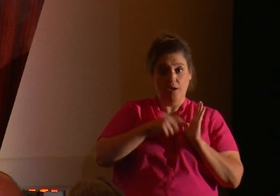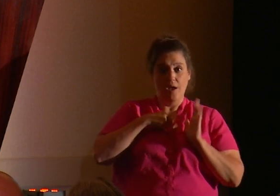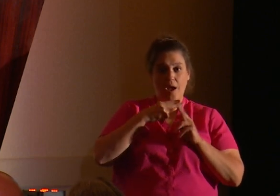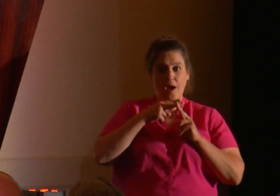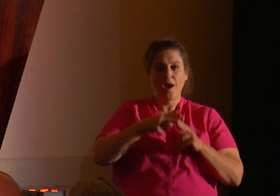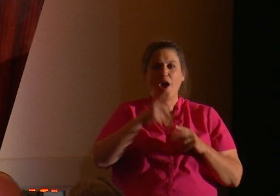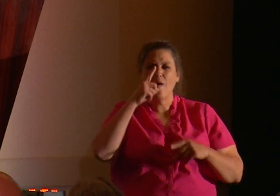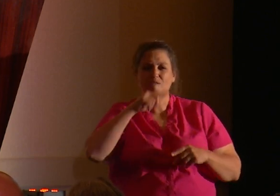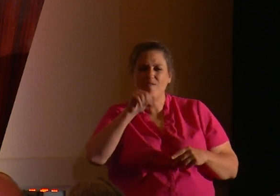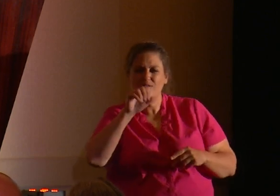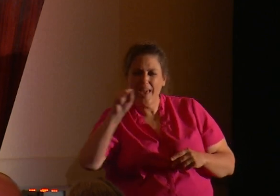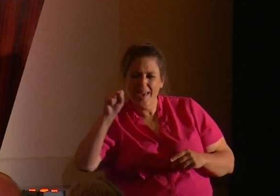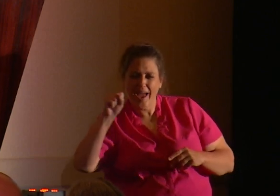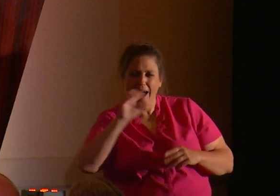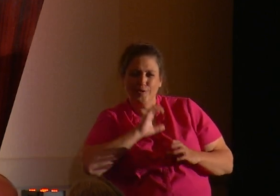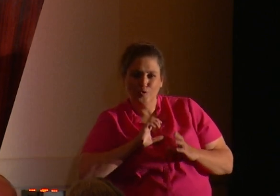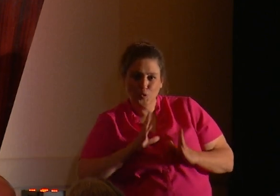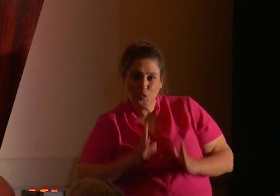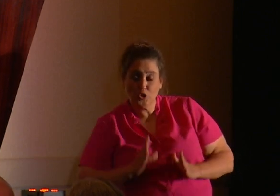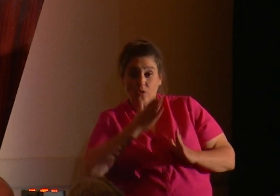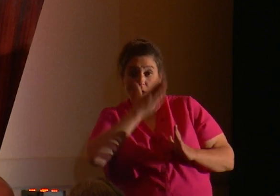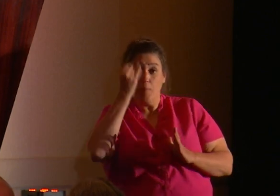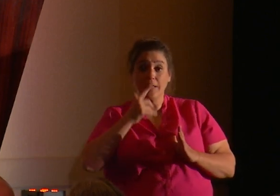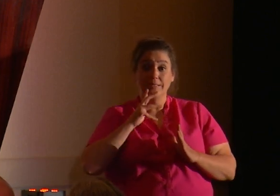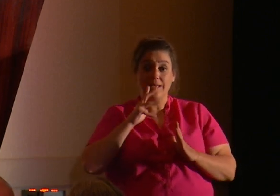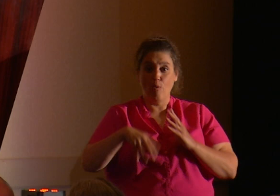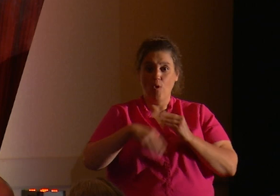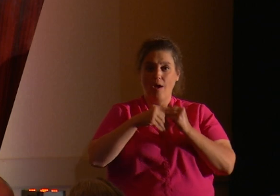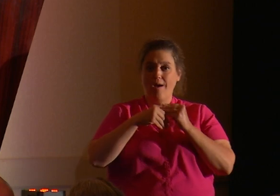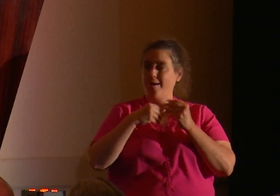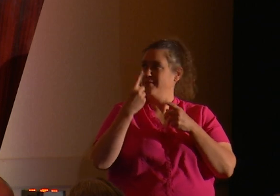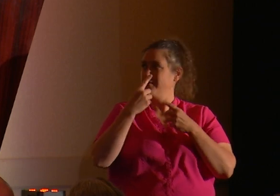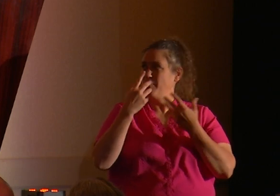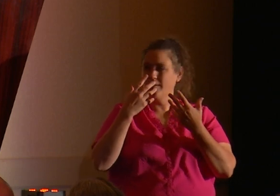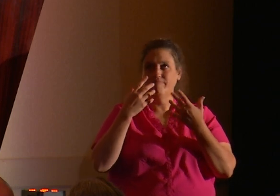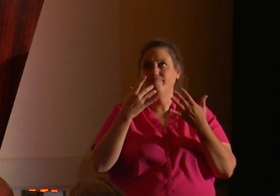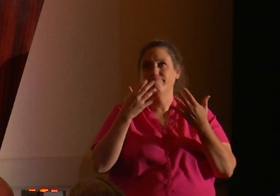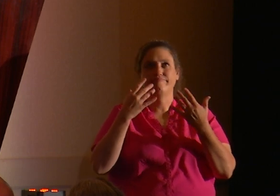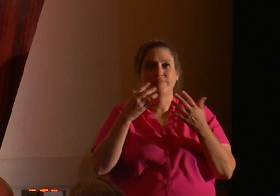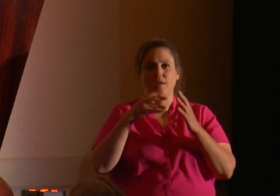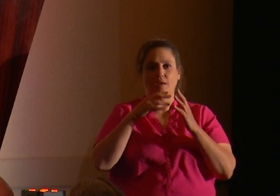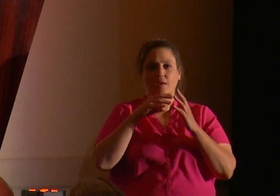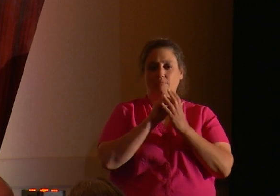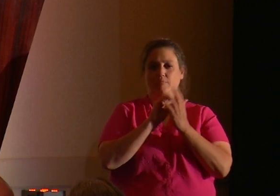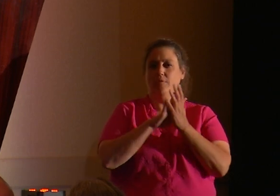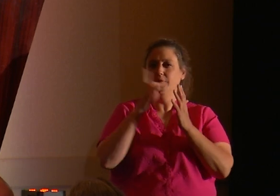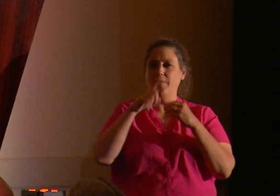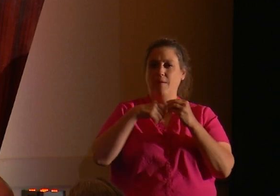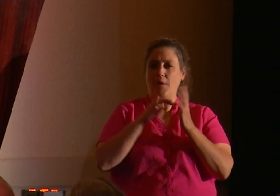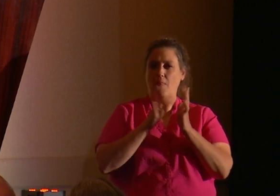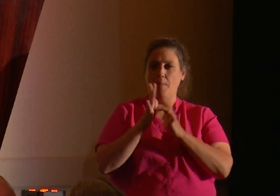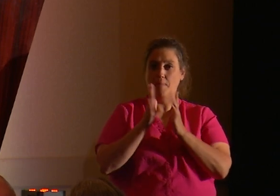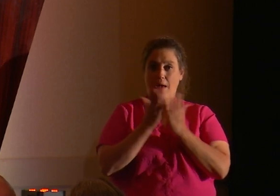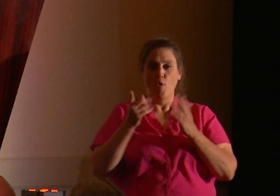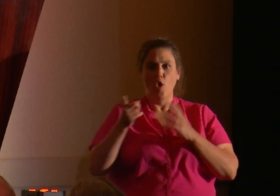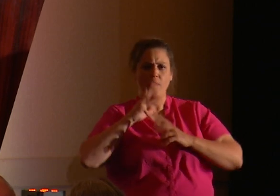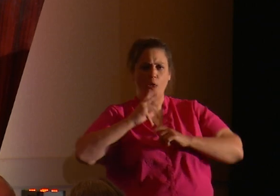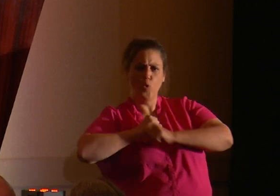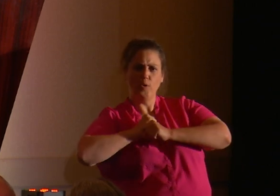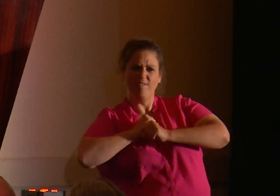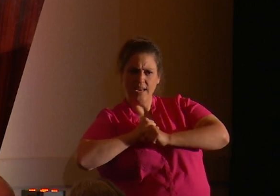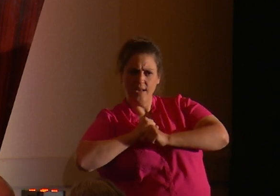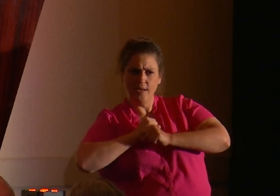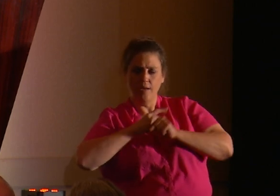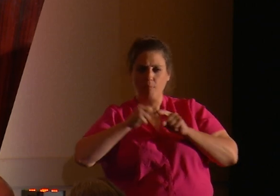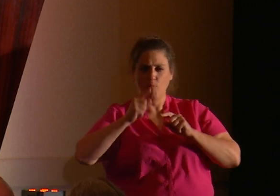Christians. Because I'll put something on the Bible, you know, I write something about the Bible, and they'll defend it. But they don't have